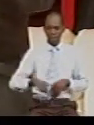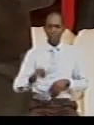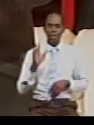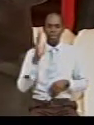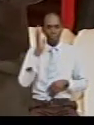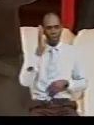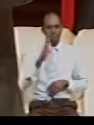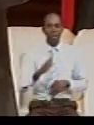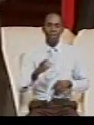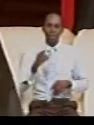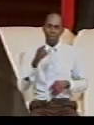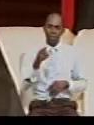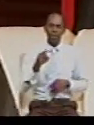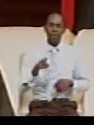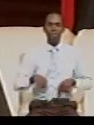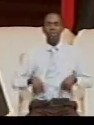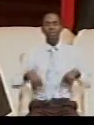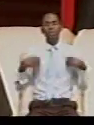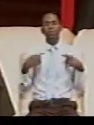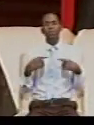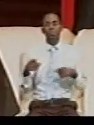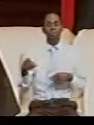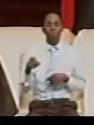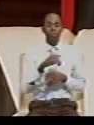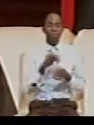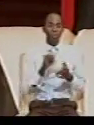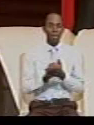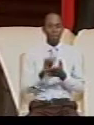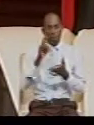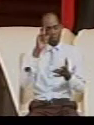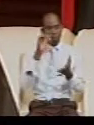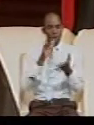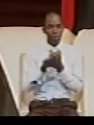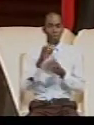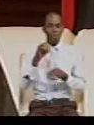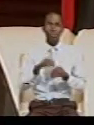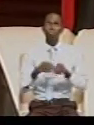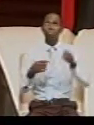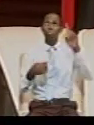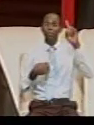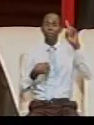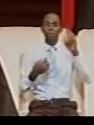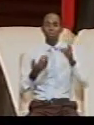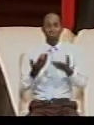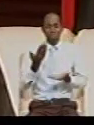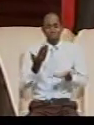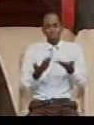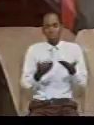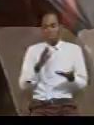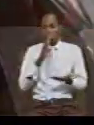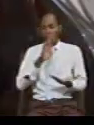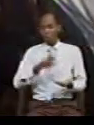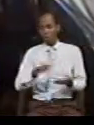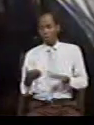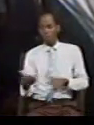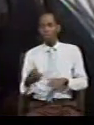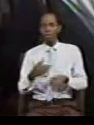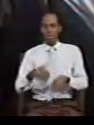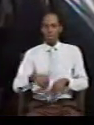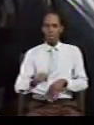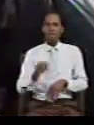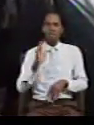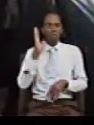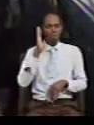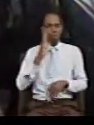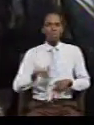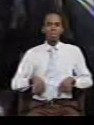that believeth in me, though he were dead, yet he will live.